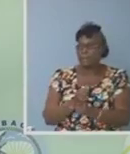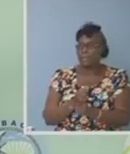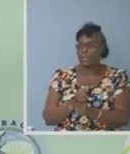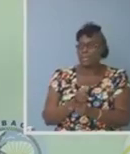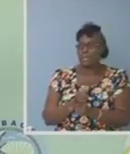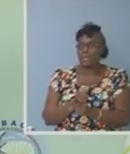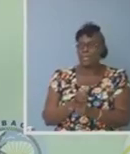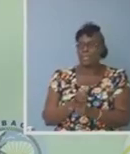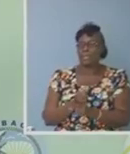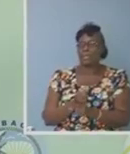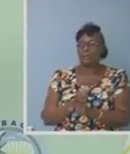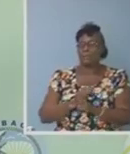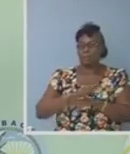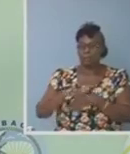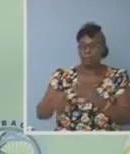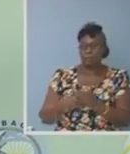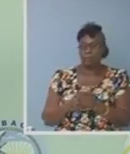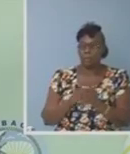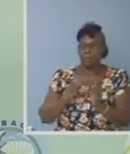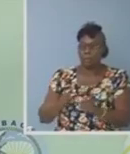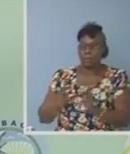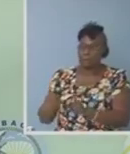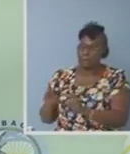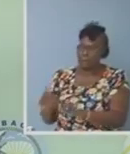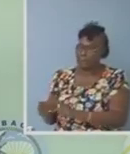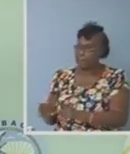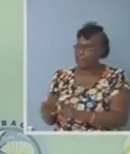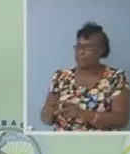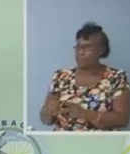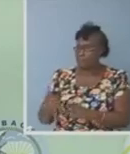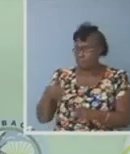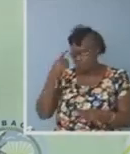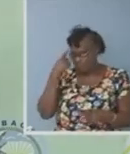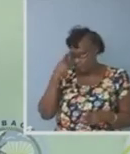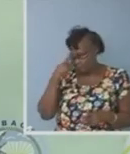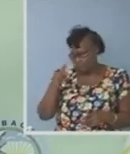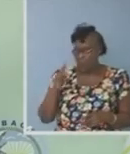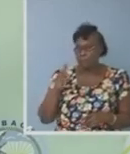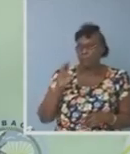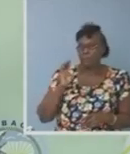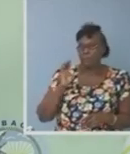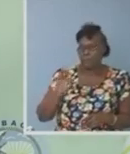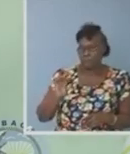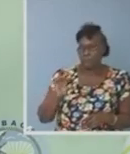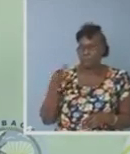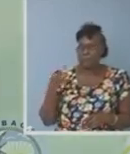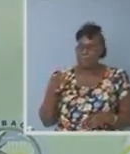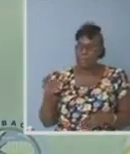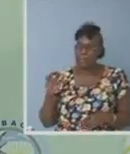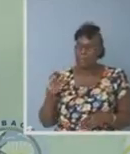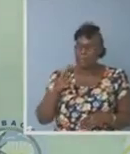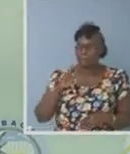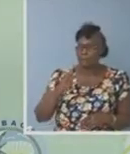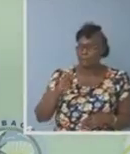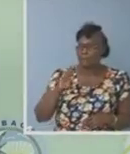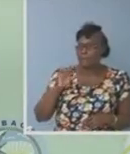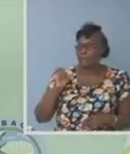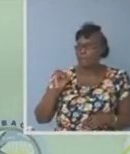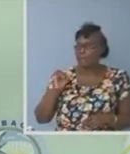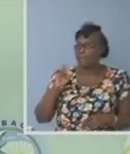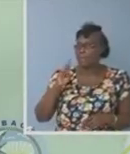necessary policies to mitigate against the COVID-19 virus.